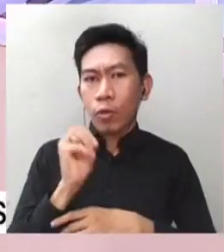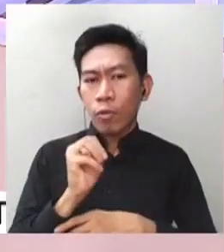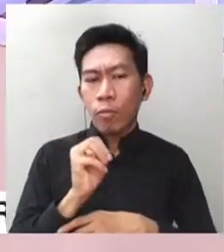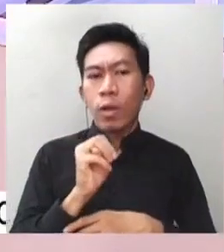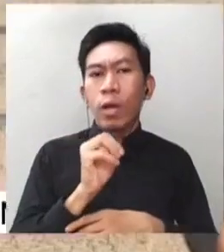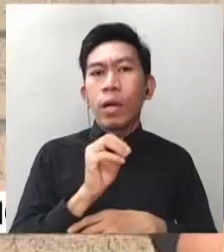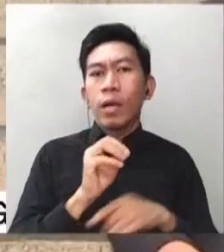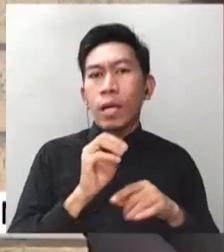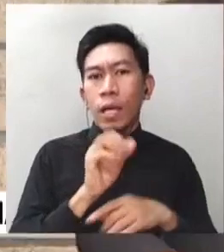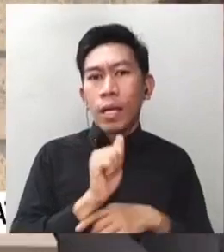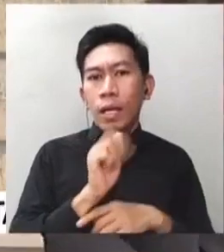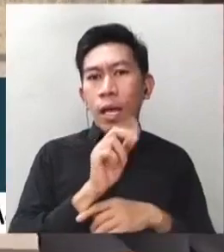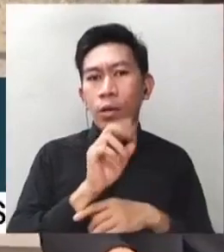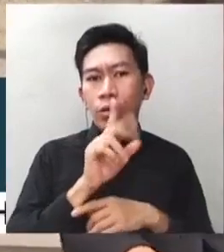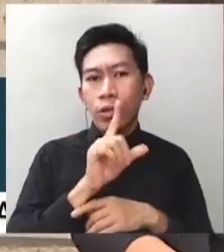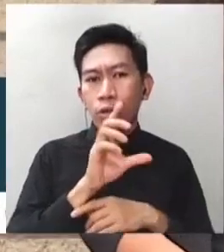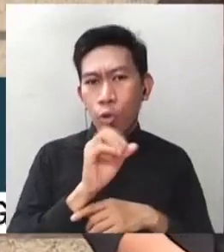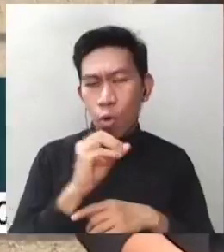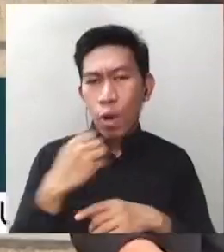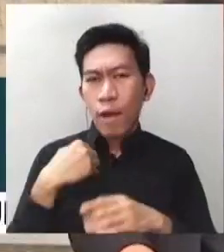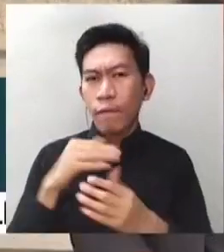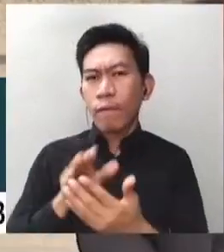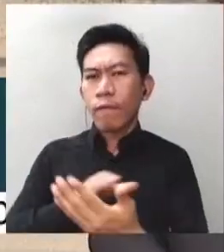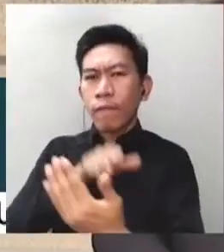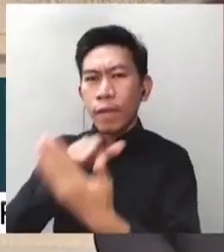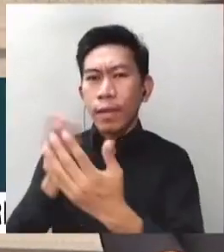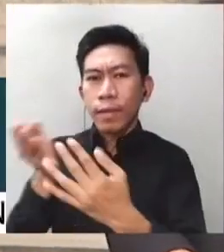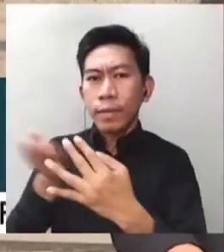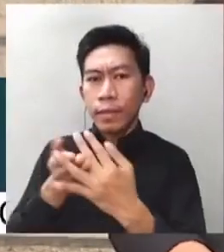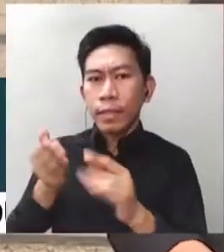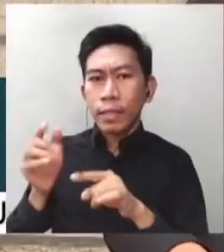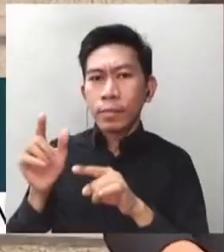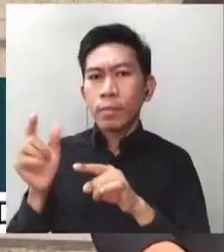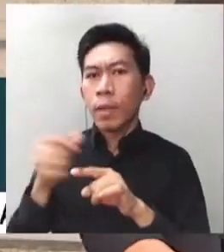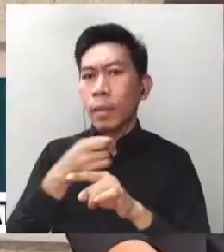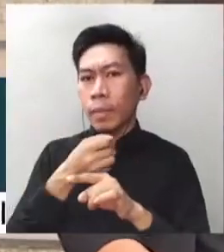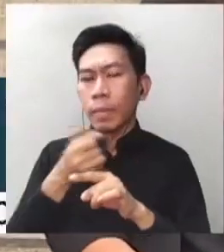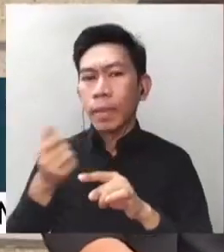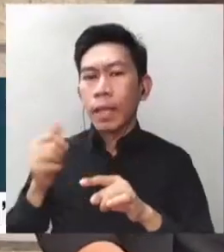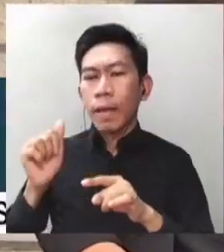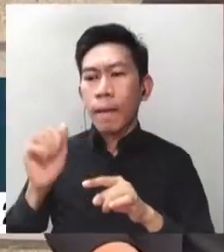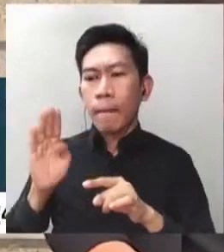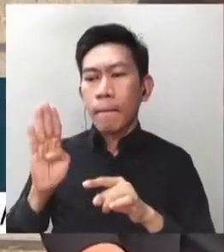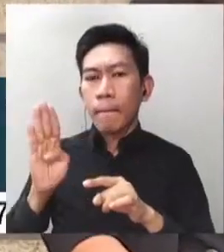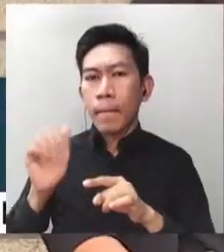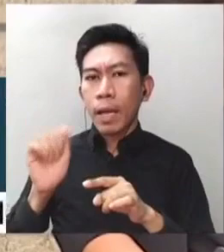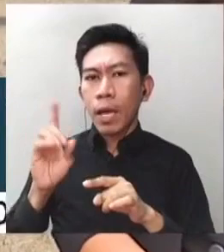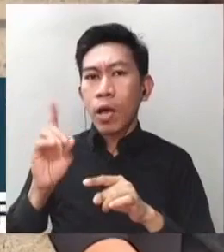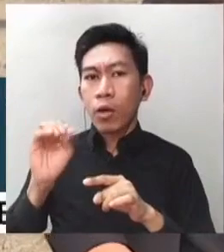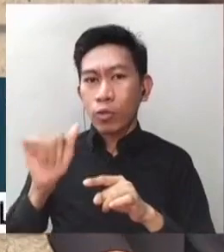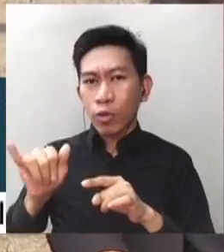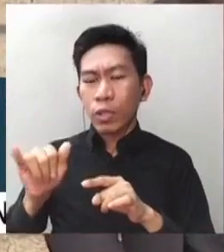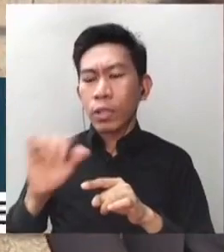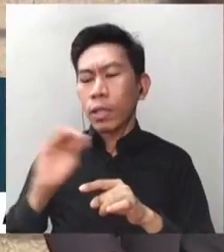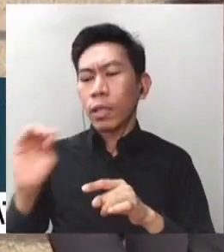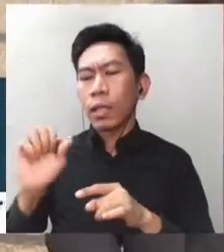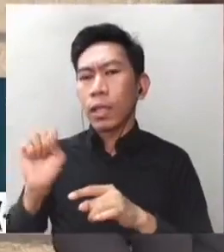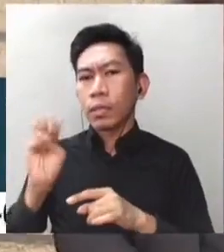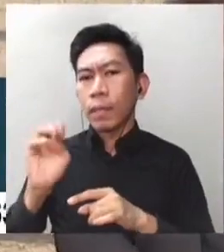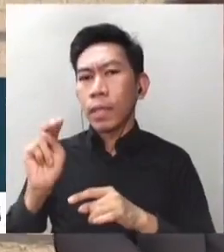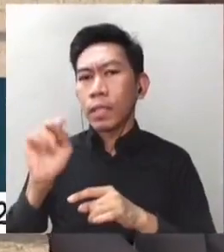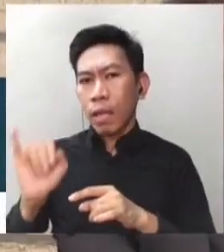and Jeffrey Celis over their alleged red tagging. Araujo was represented by attorney Tony Lavinia, of the movement